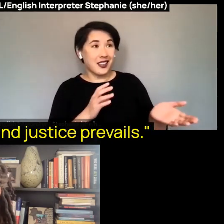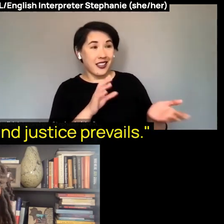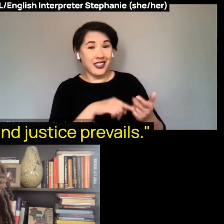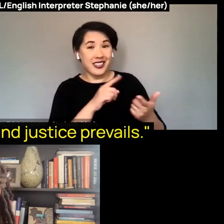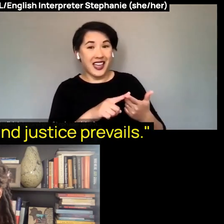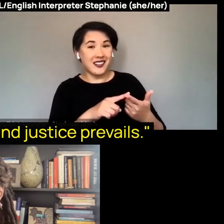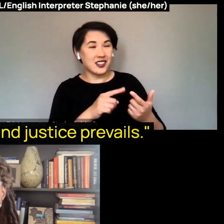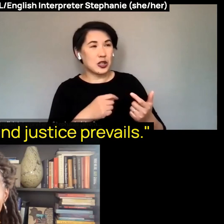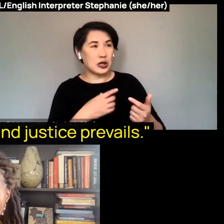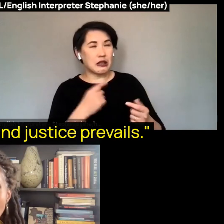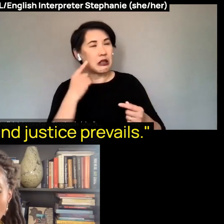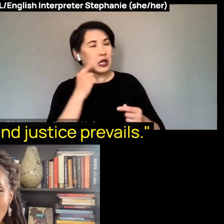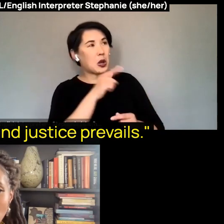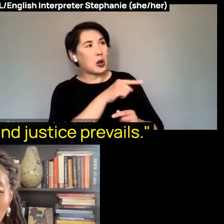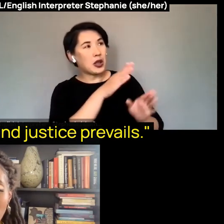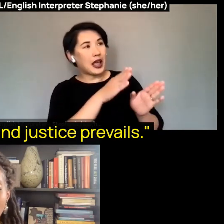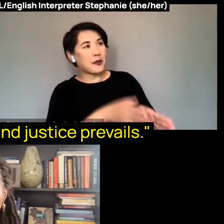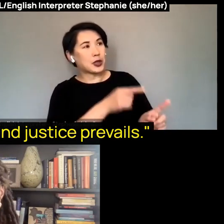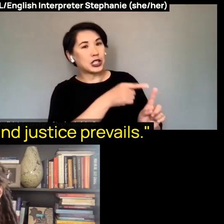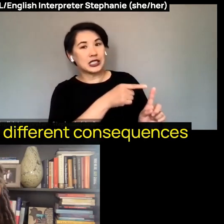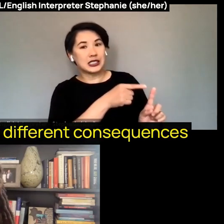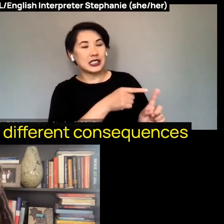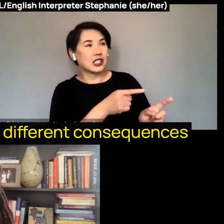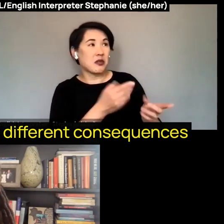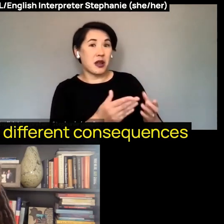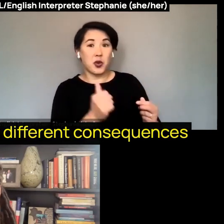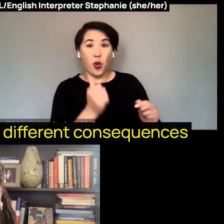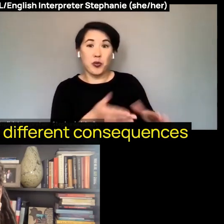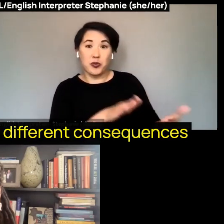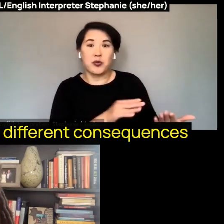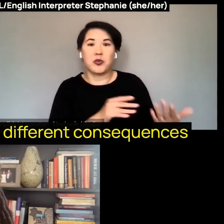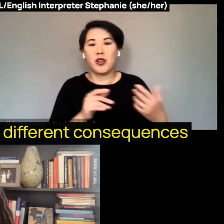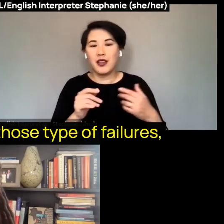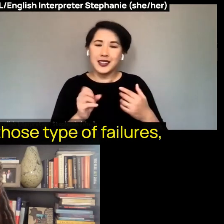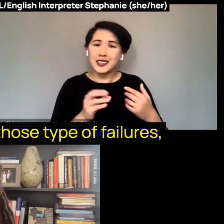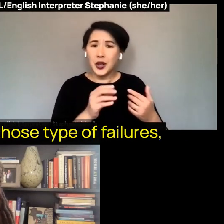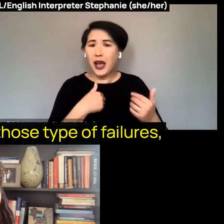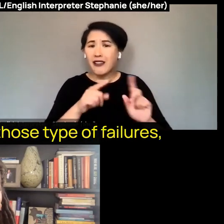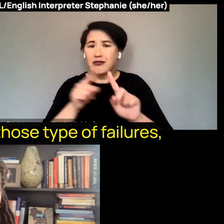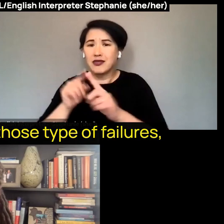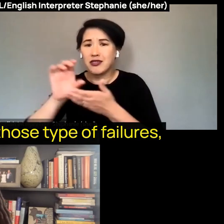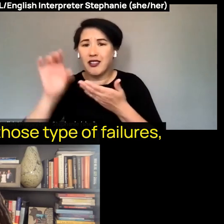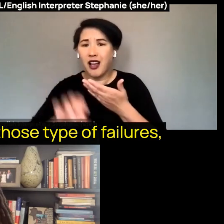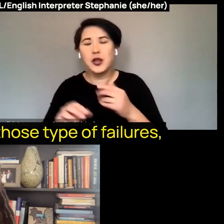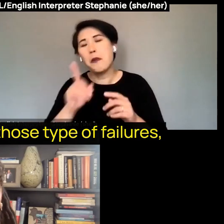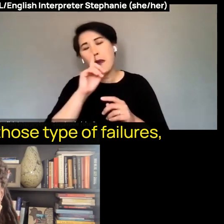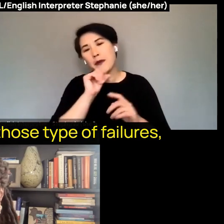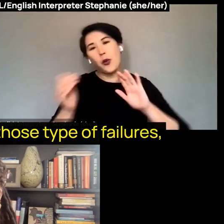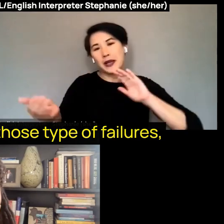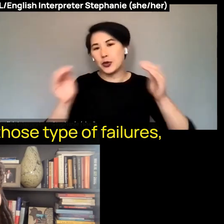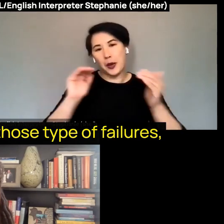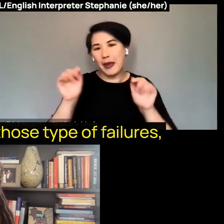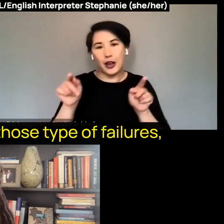and, you know, injustice prevails. So there are many different consequences and not to compare